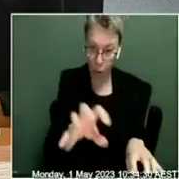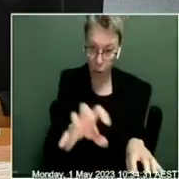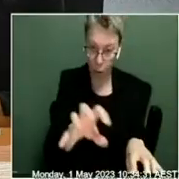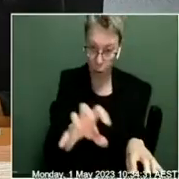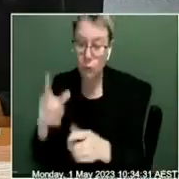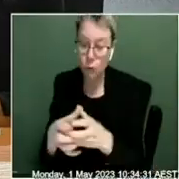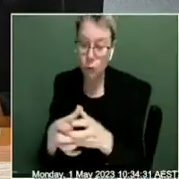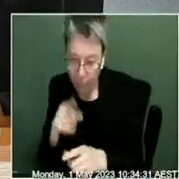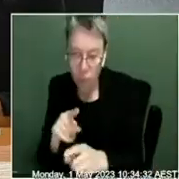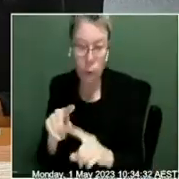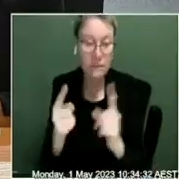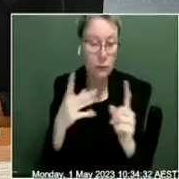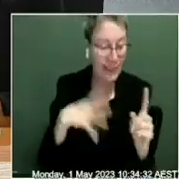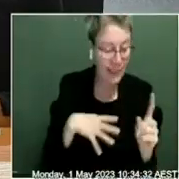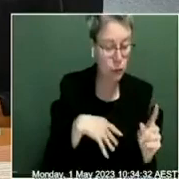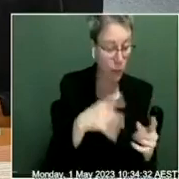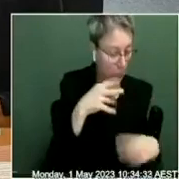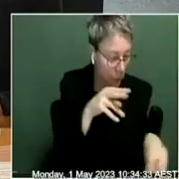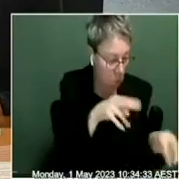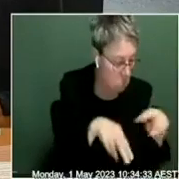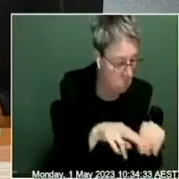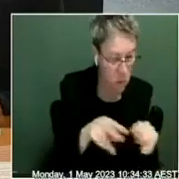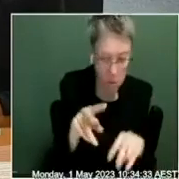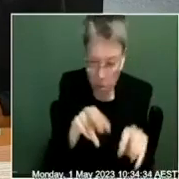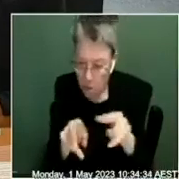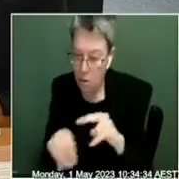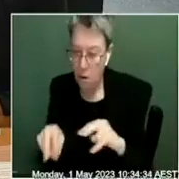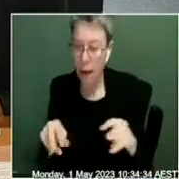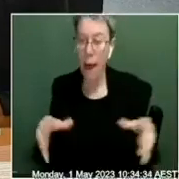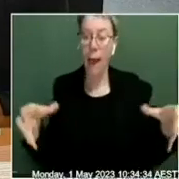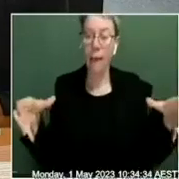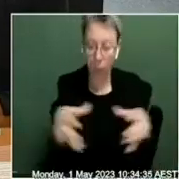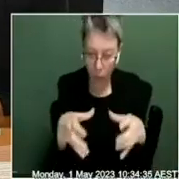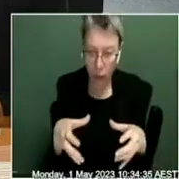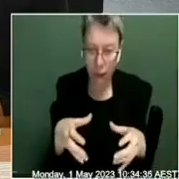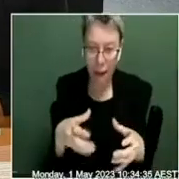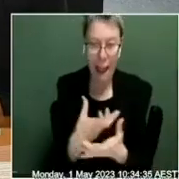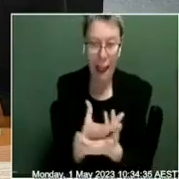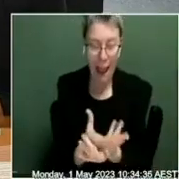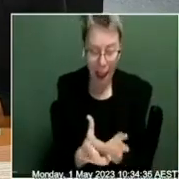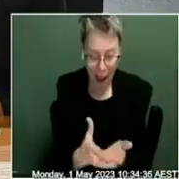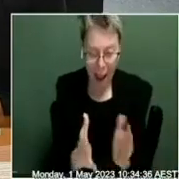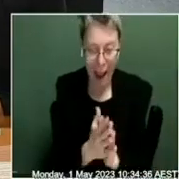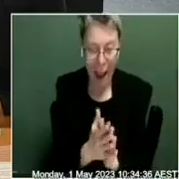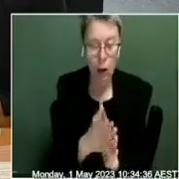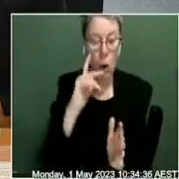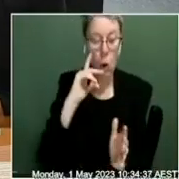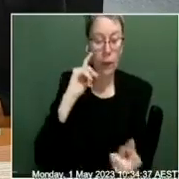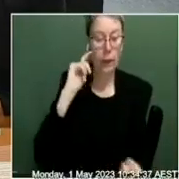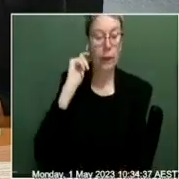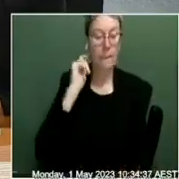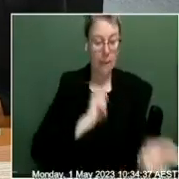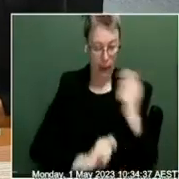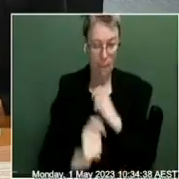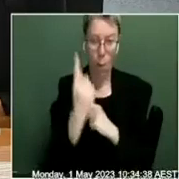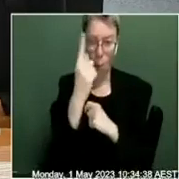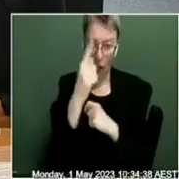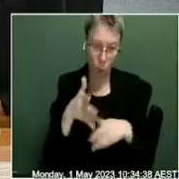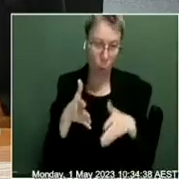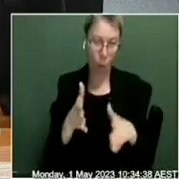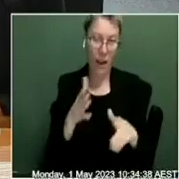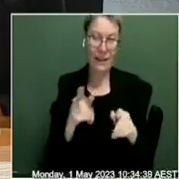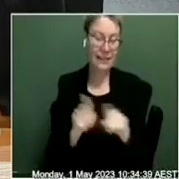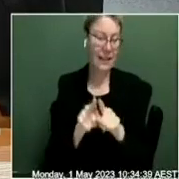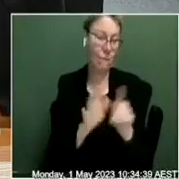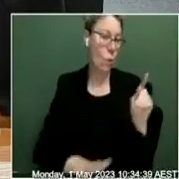to transition into the statewide model. So the 7th of November is a definite date. It's not going to be another 12-month delay because the trial